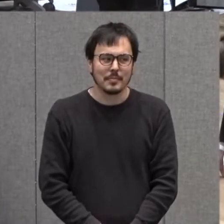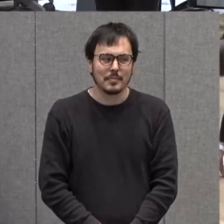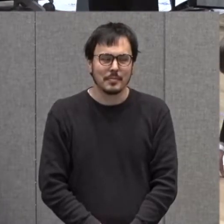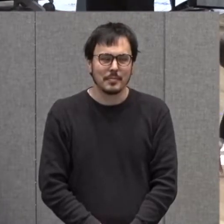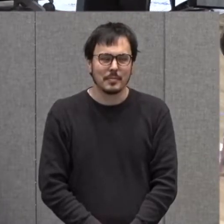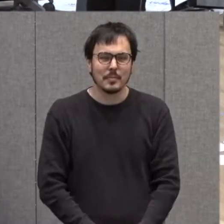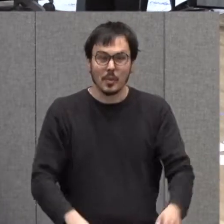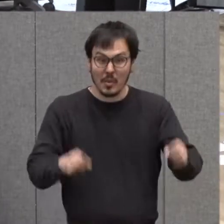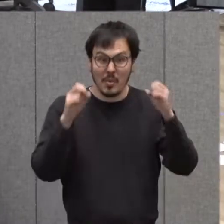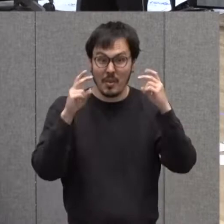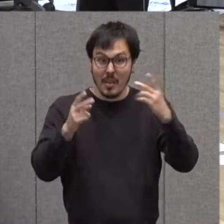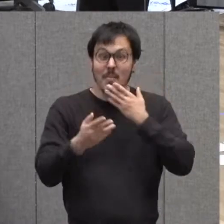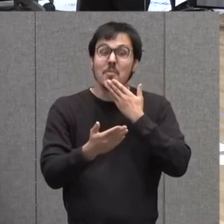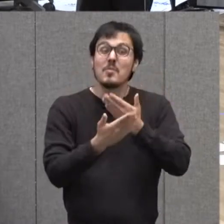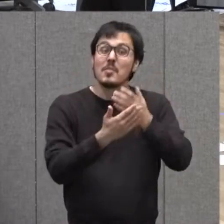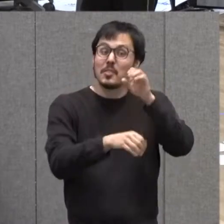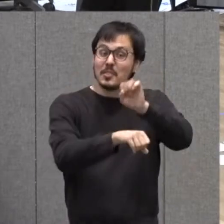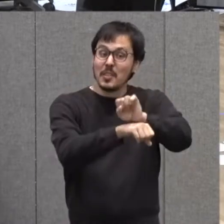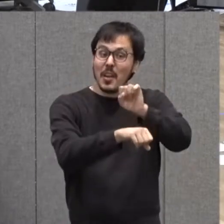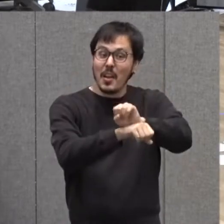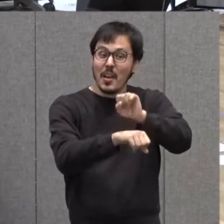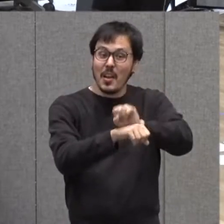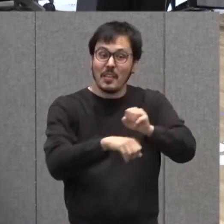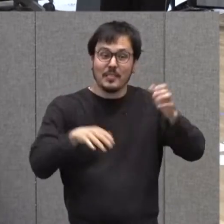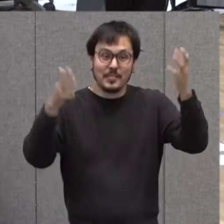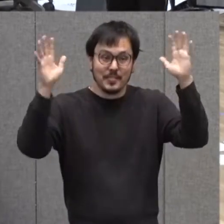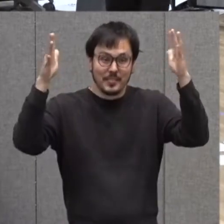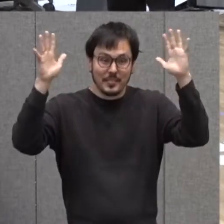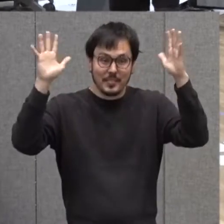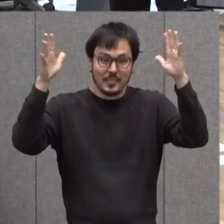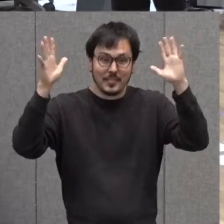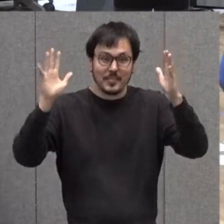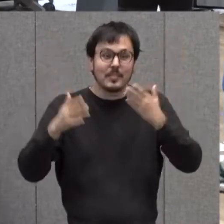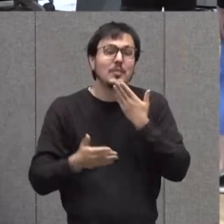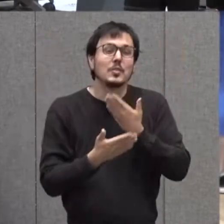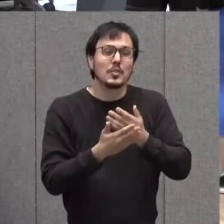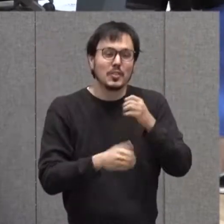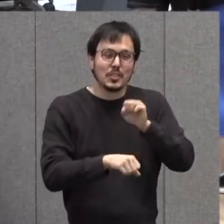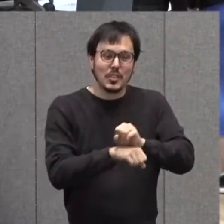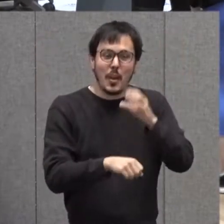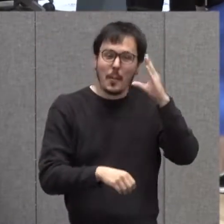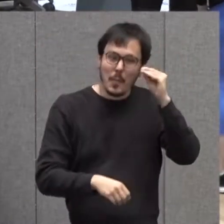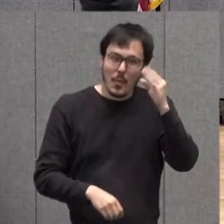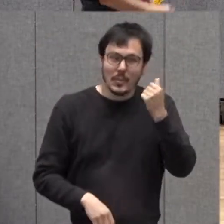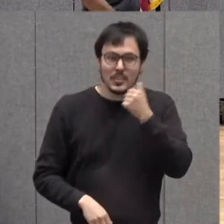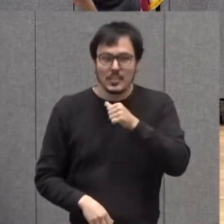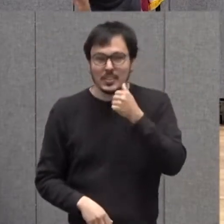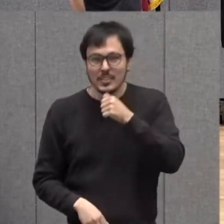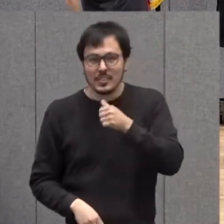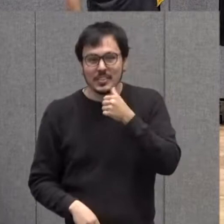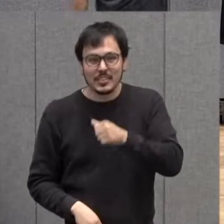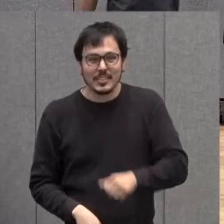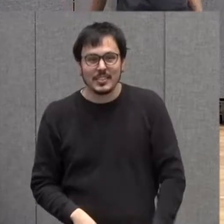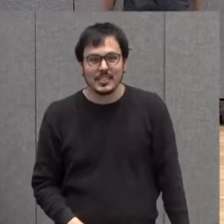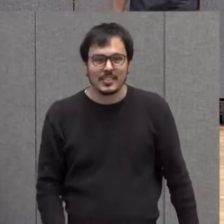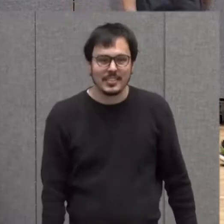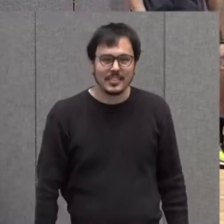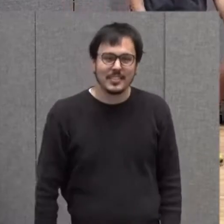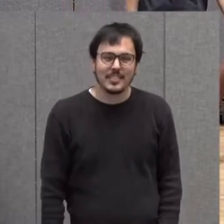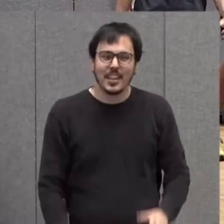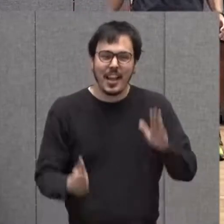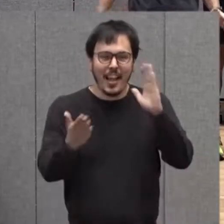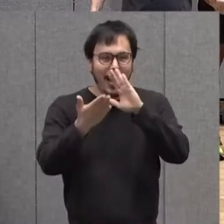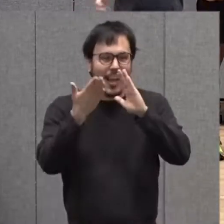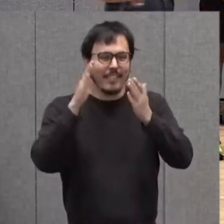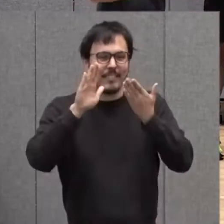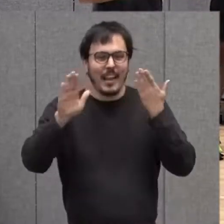Okay, muy bien. Un aplauso para todos. Good job, boys and girls. Chócala, chócala. High